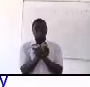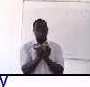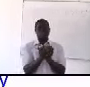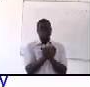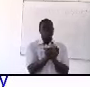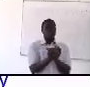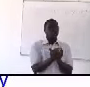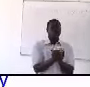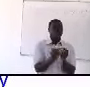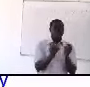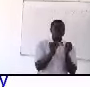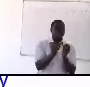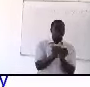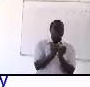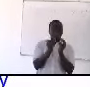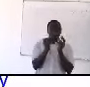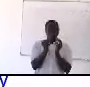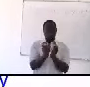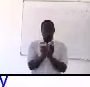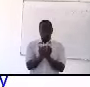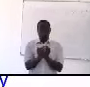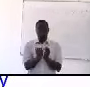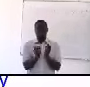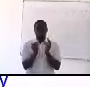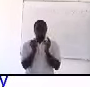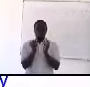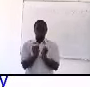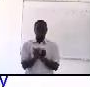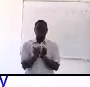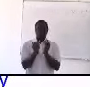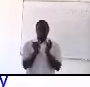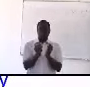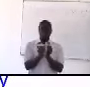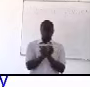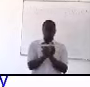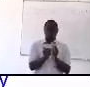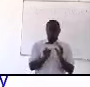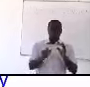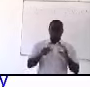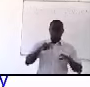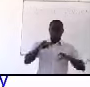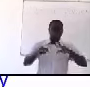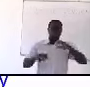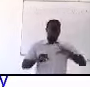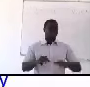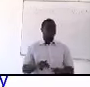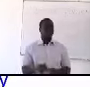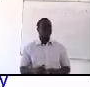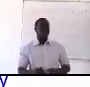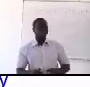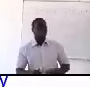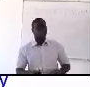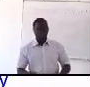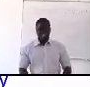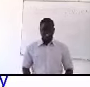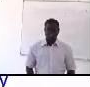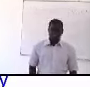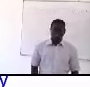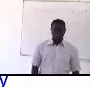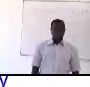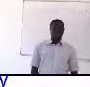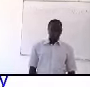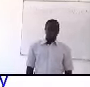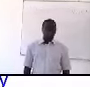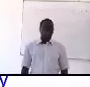of the parts of the brain, we saw that the cerebrum is very, very thick. And this part of the brain controls